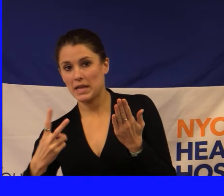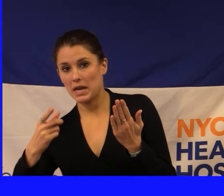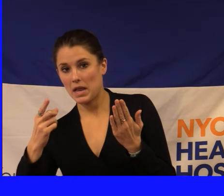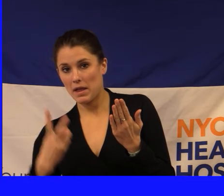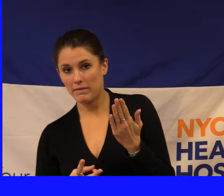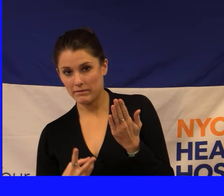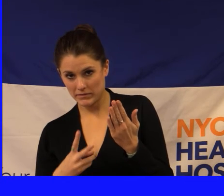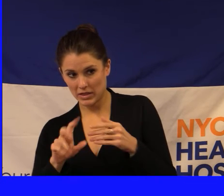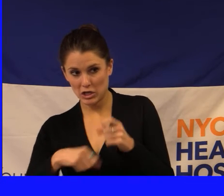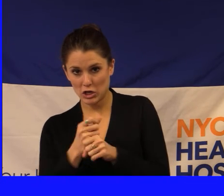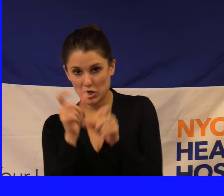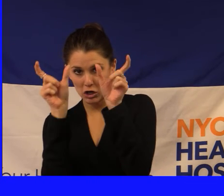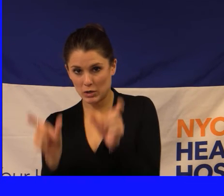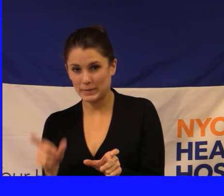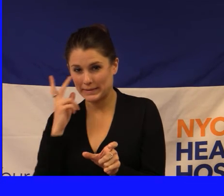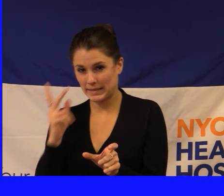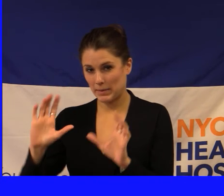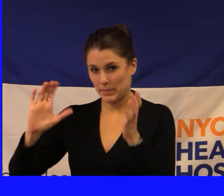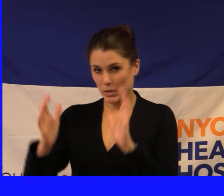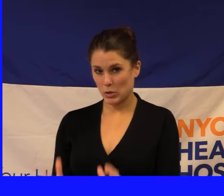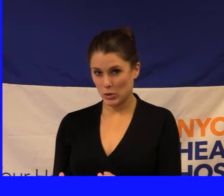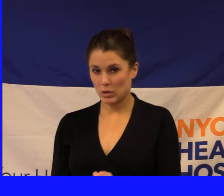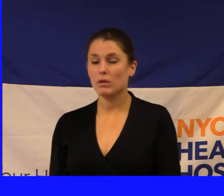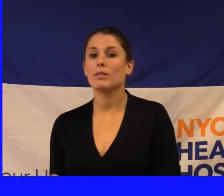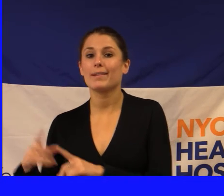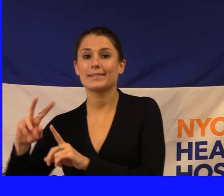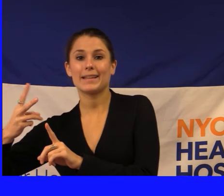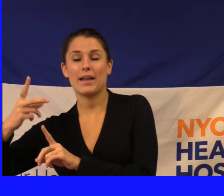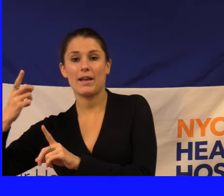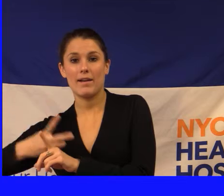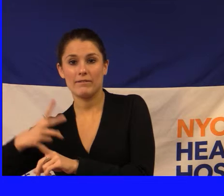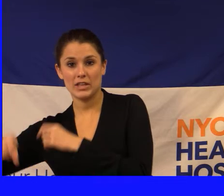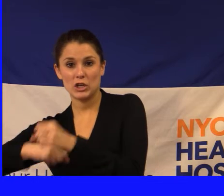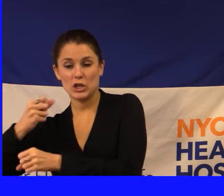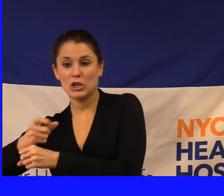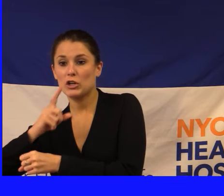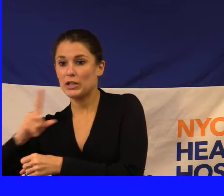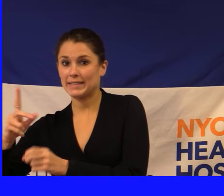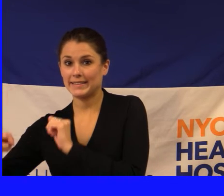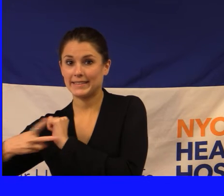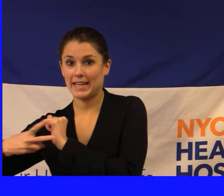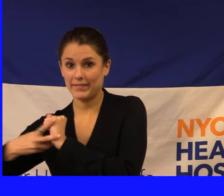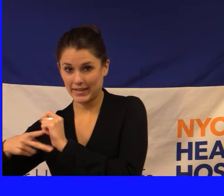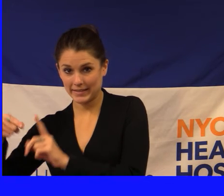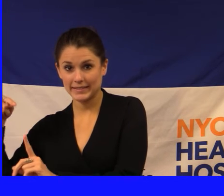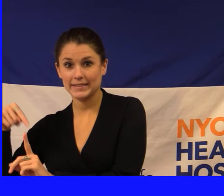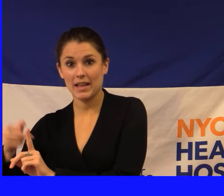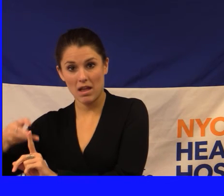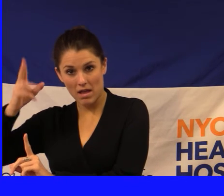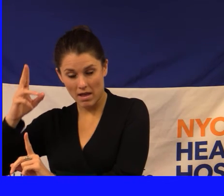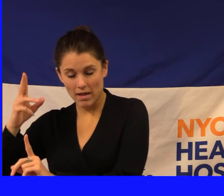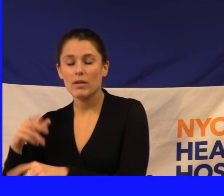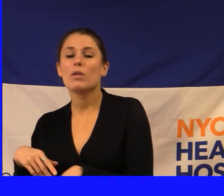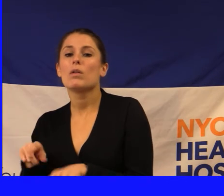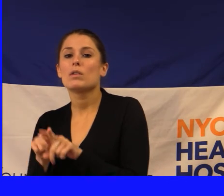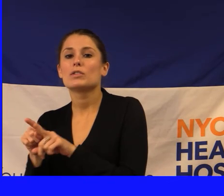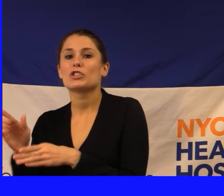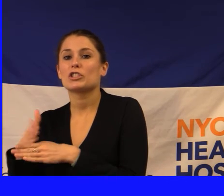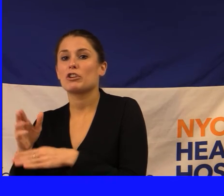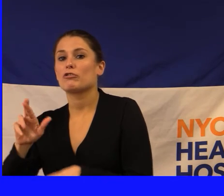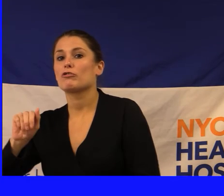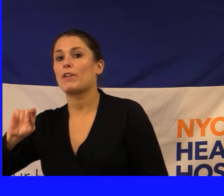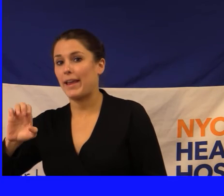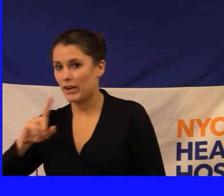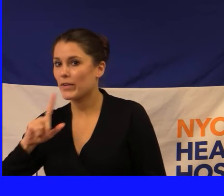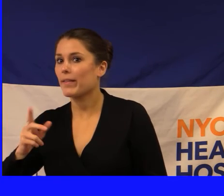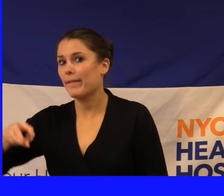larger total savings in the second half of the year, but then have a significantly higher final sharing rate,